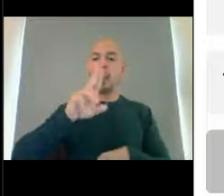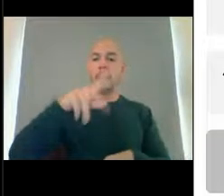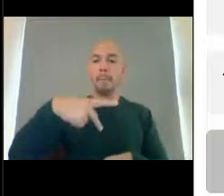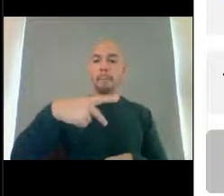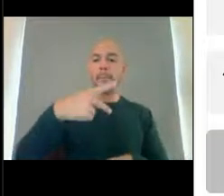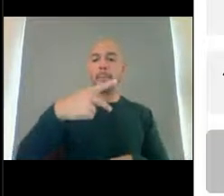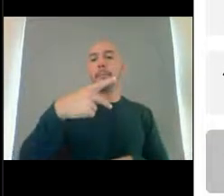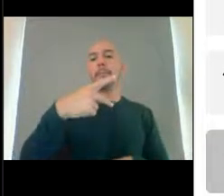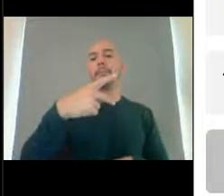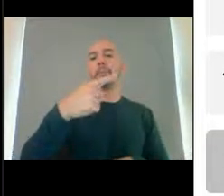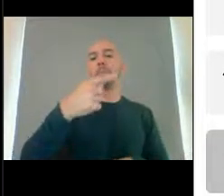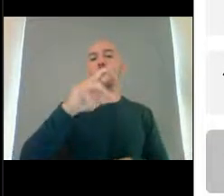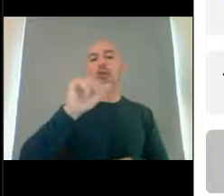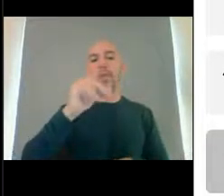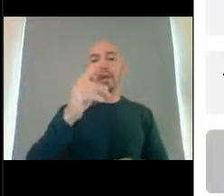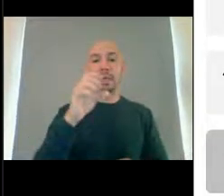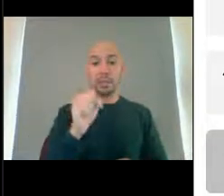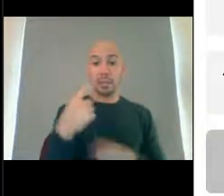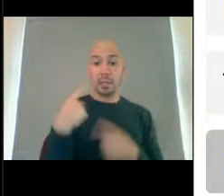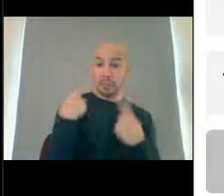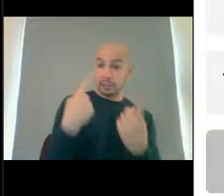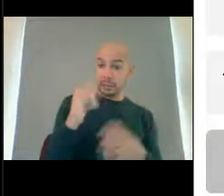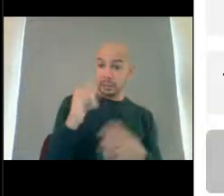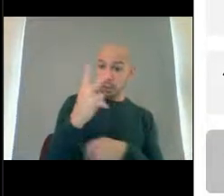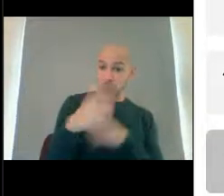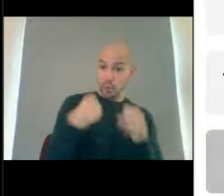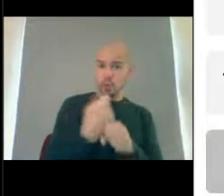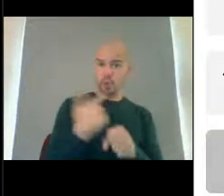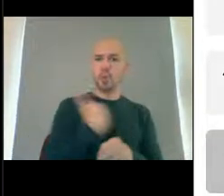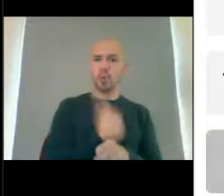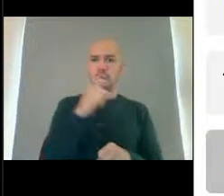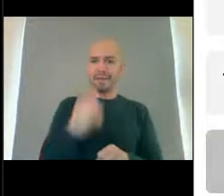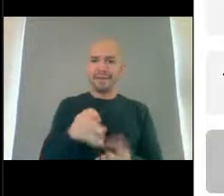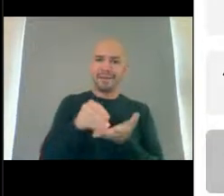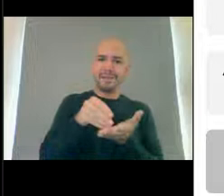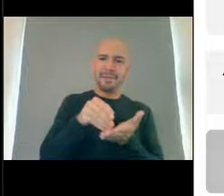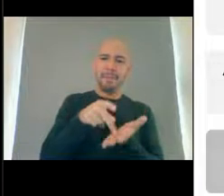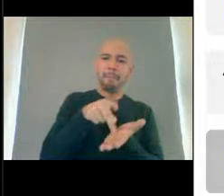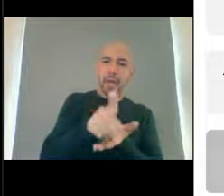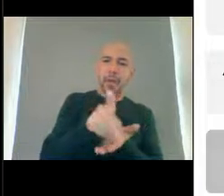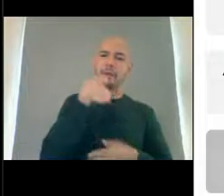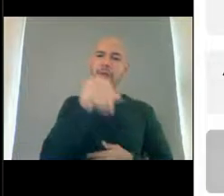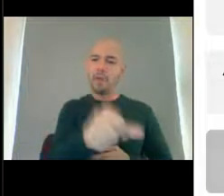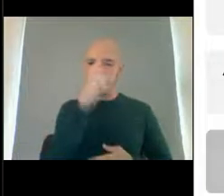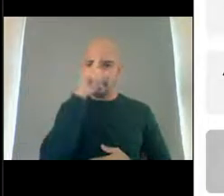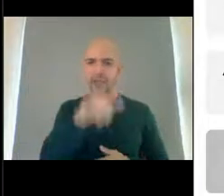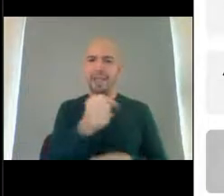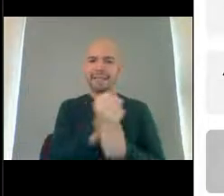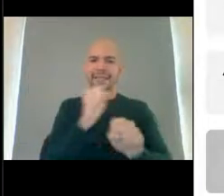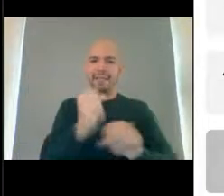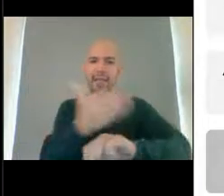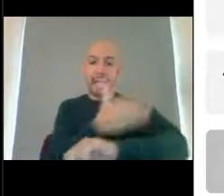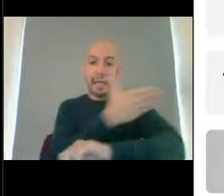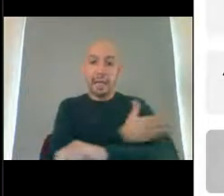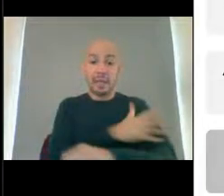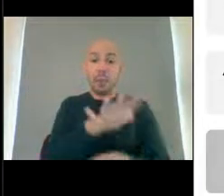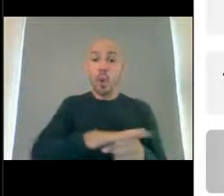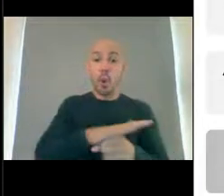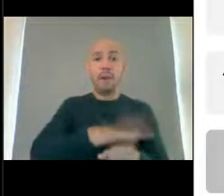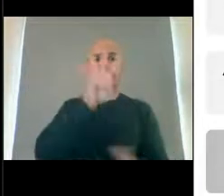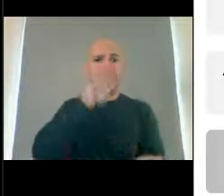able to fund safety enhancement installations at approximately 4 500 locations and so that includes over